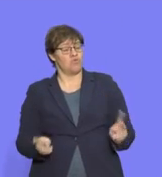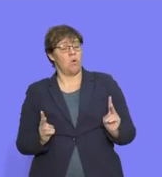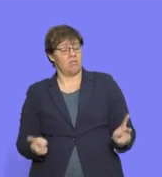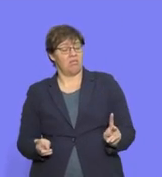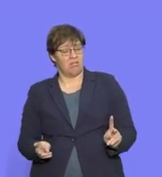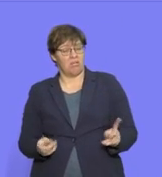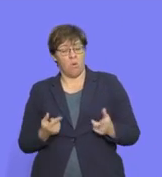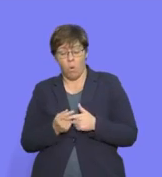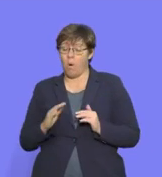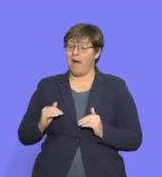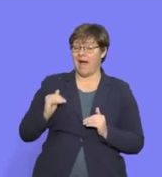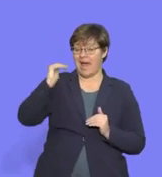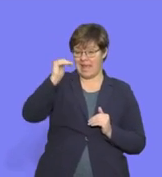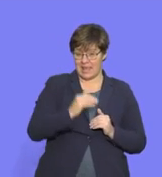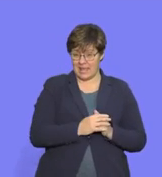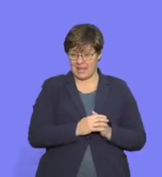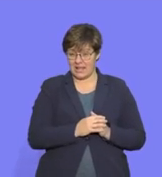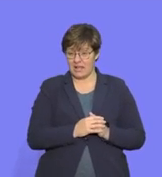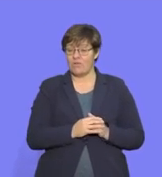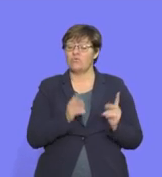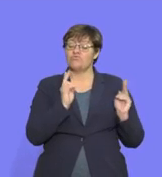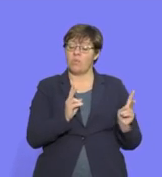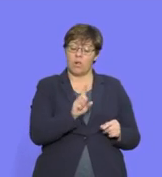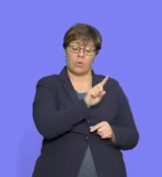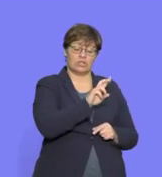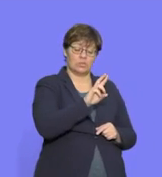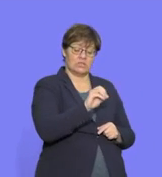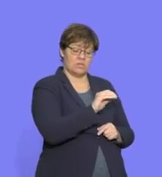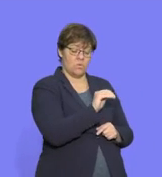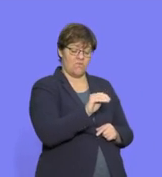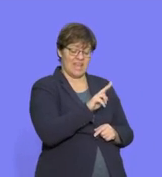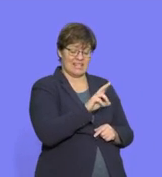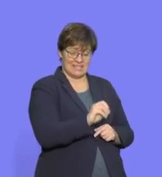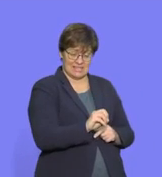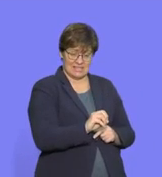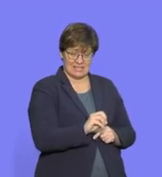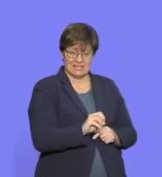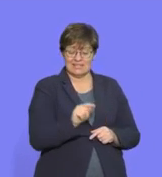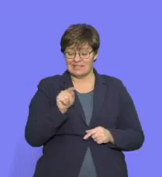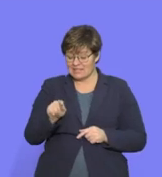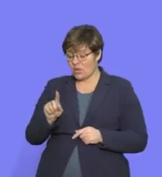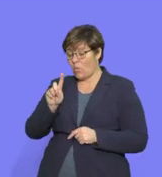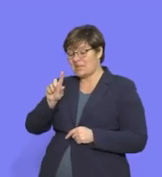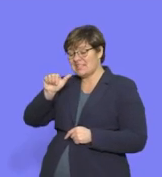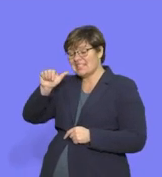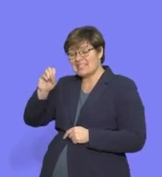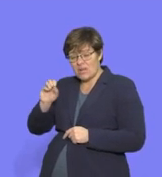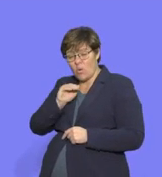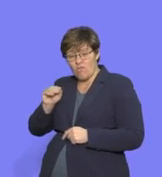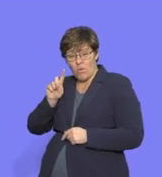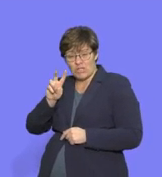or high if the normal is 120 over 80? And this guy, all right,